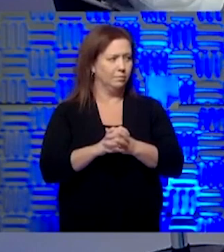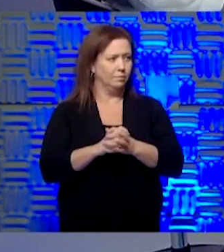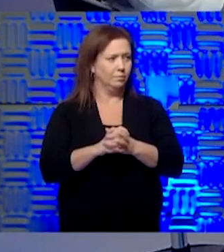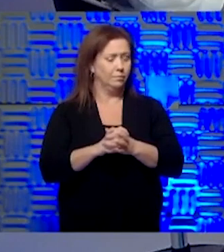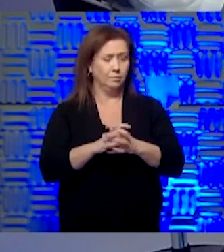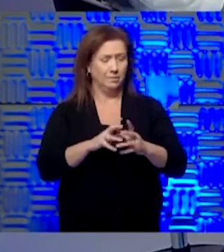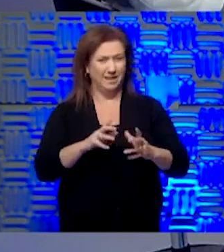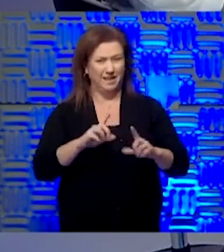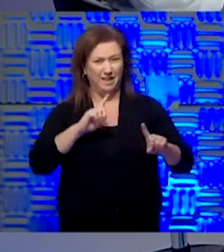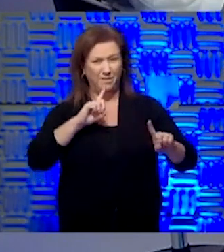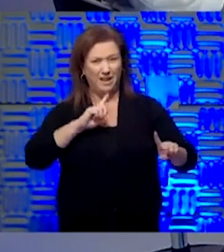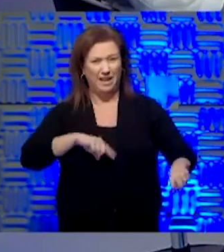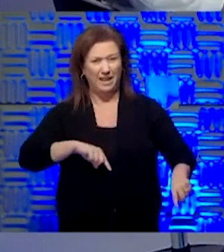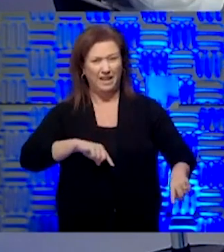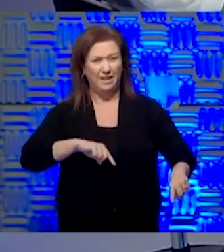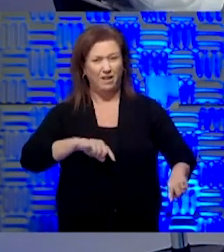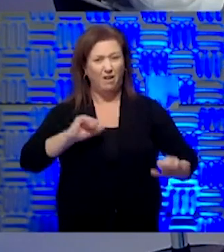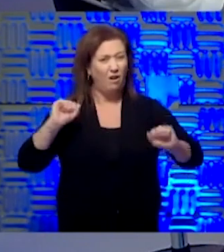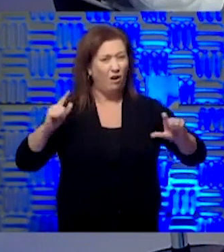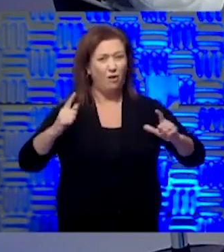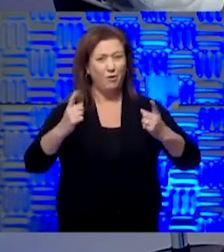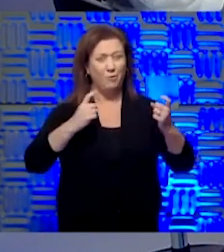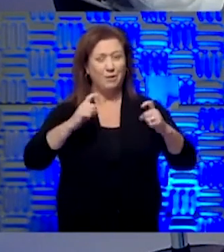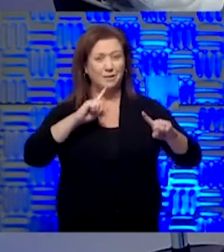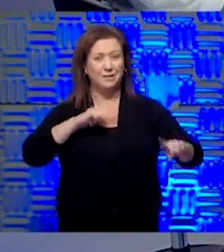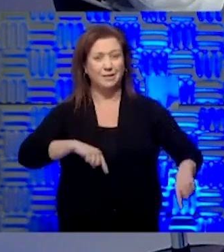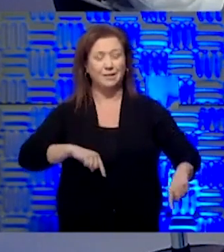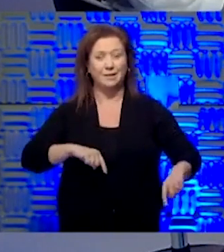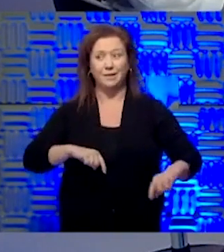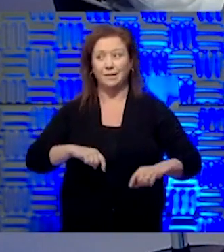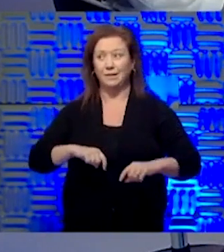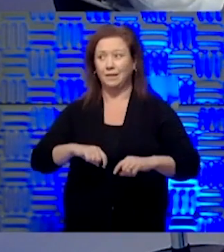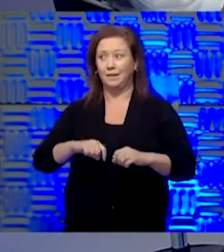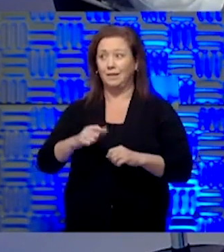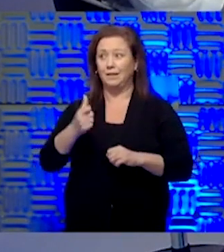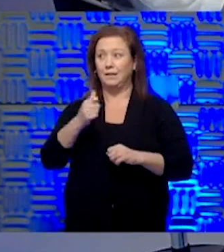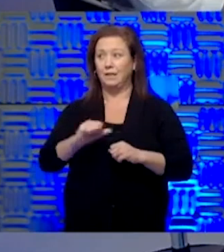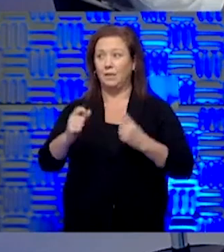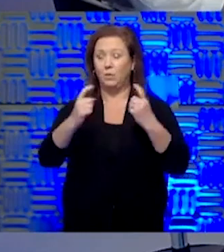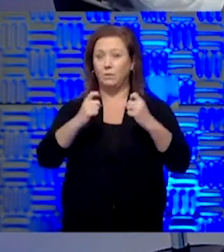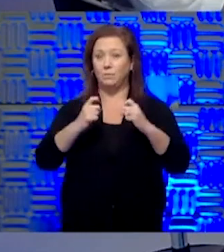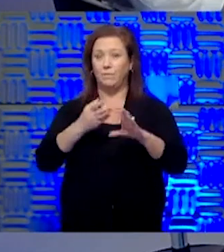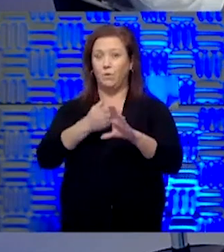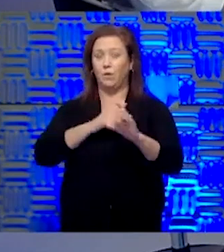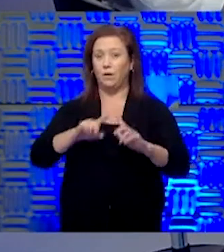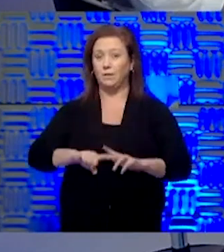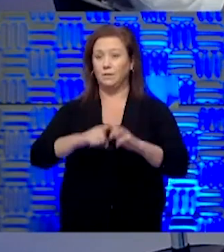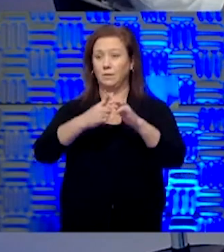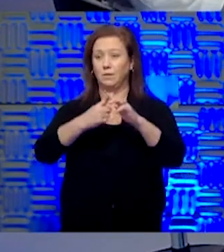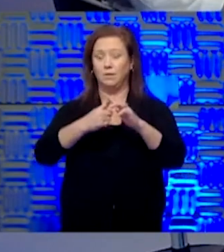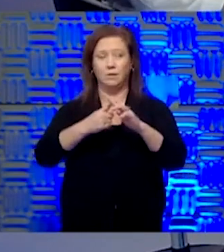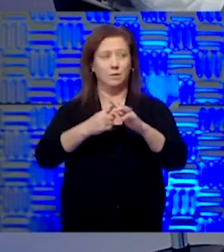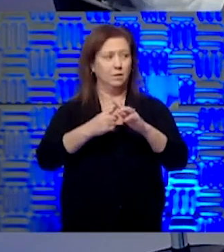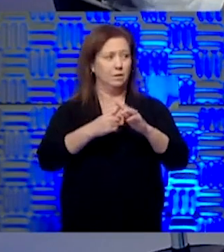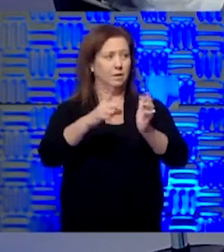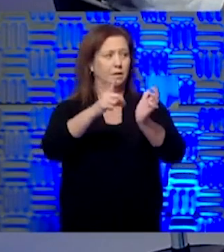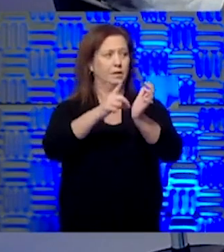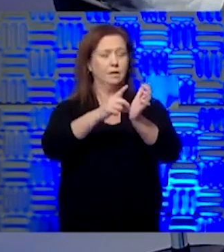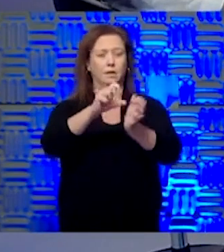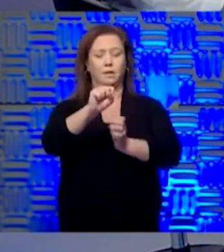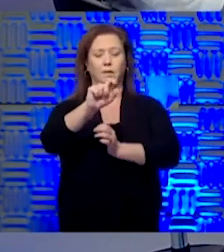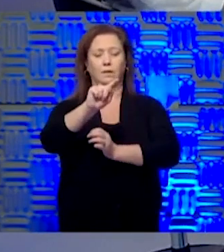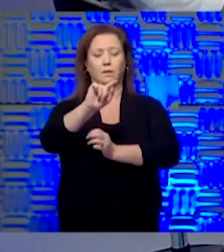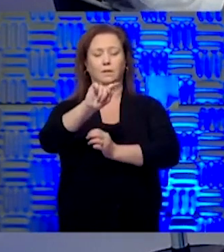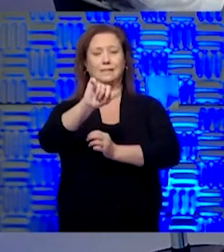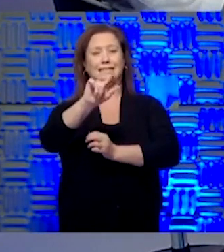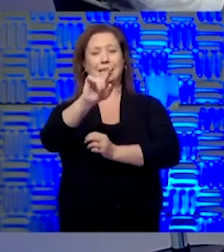Have we answered all the questions that are fit to ask? Okay, well, I'm going to ask a question. Does anybody else have a question though before I jump in? Hey, Dr. Stites, I